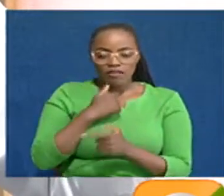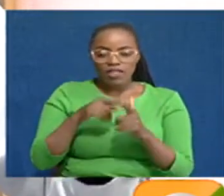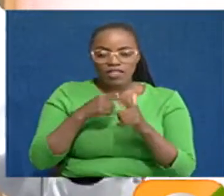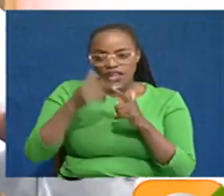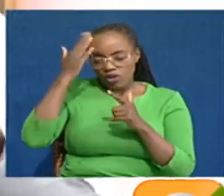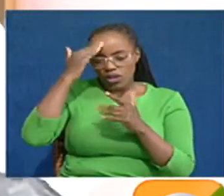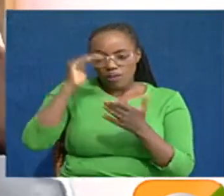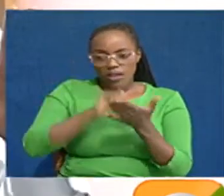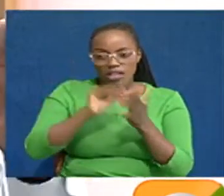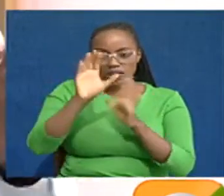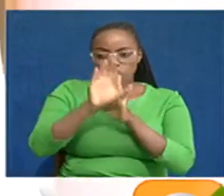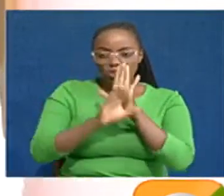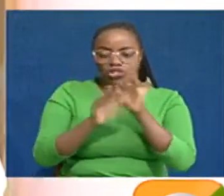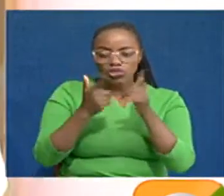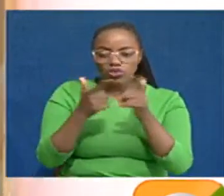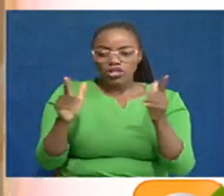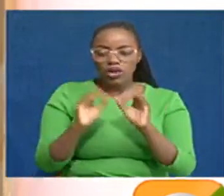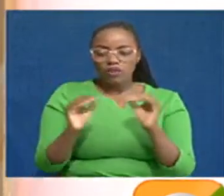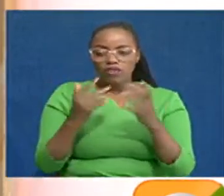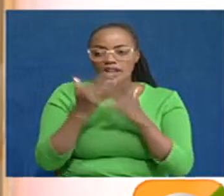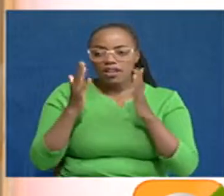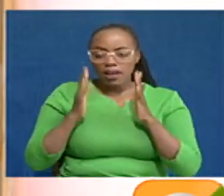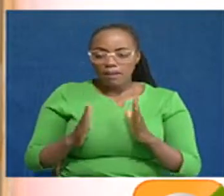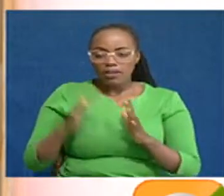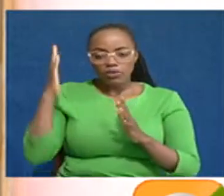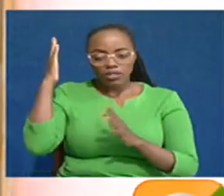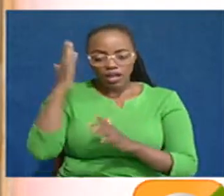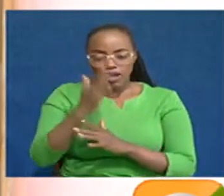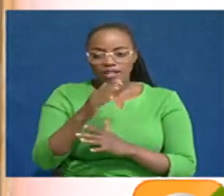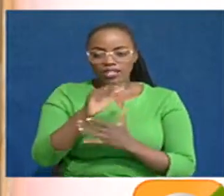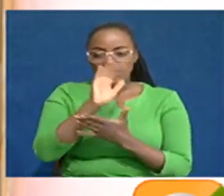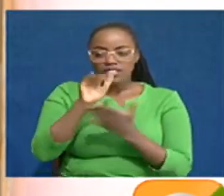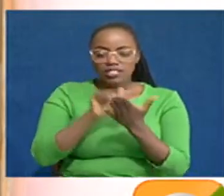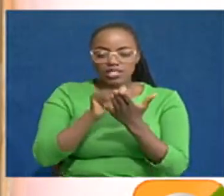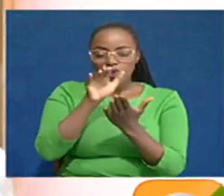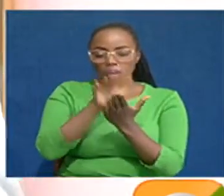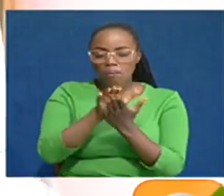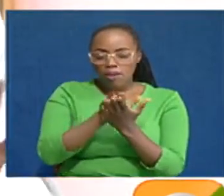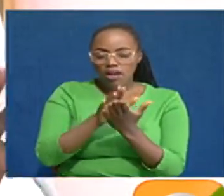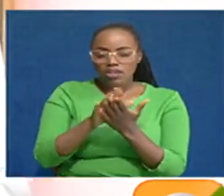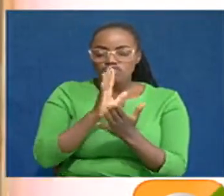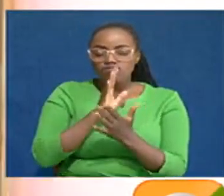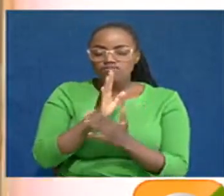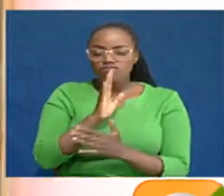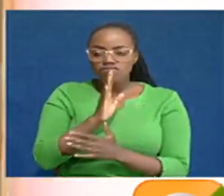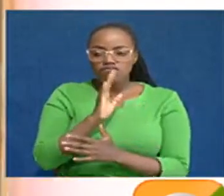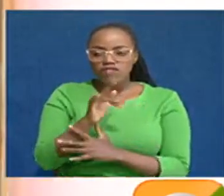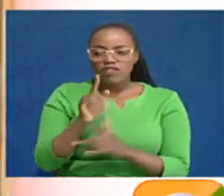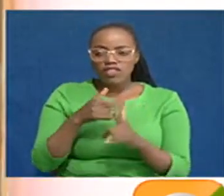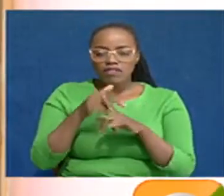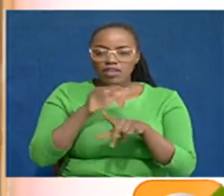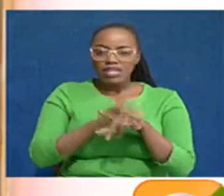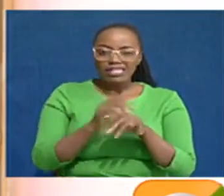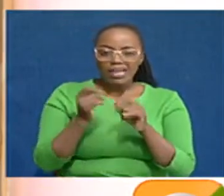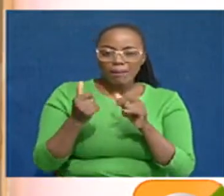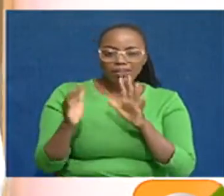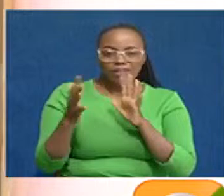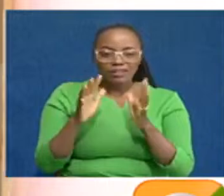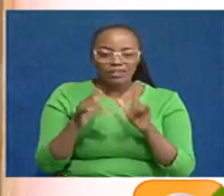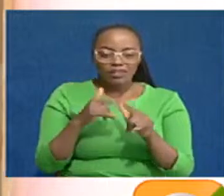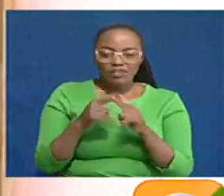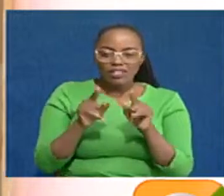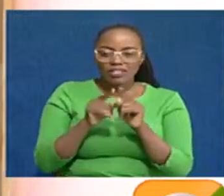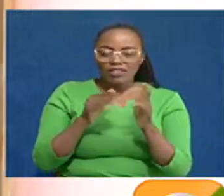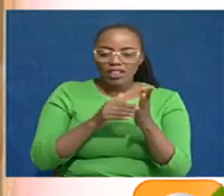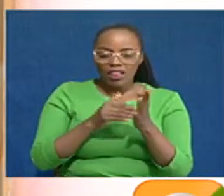again, the Constitution does not allow anybody to direct the central bank on how to manage monetary policy. Right. So these guys are getting a bit too liberal